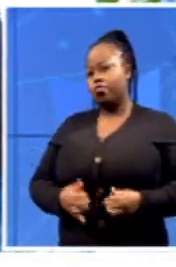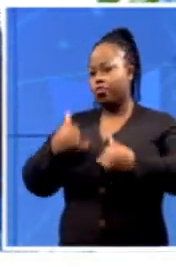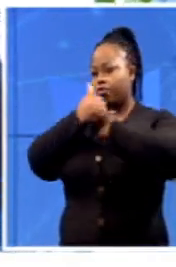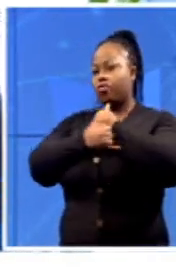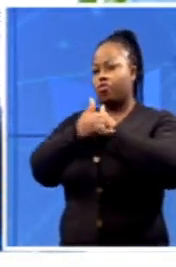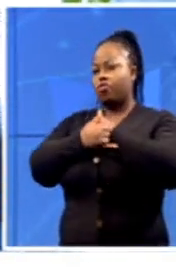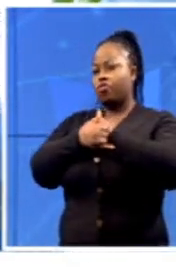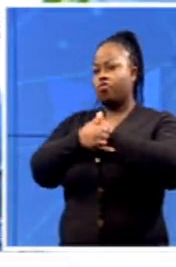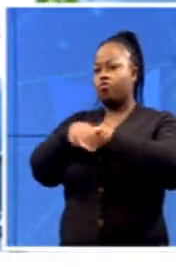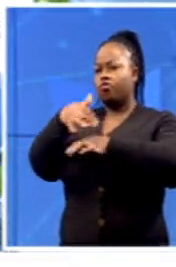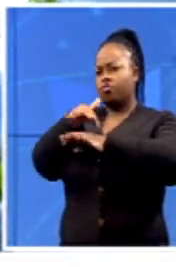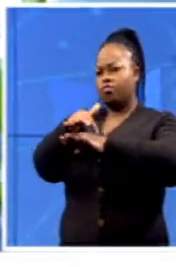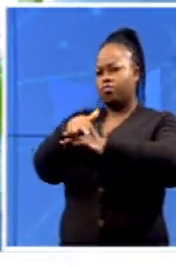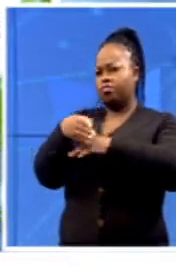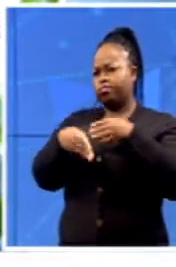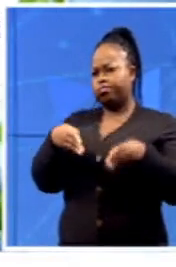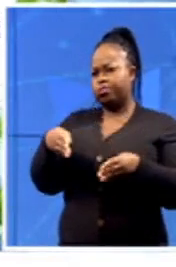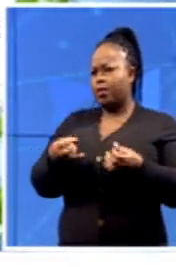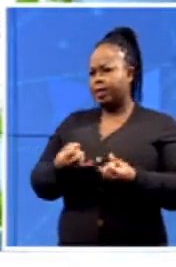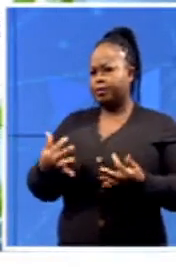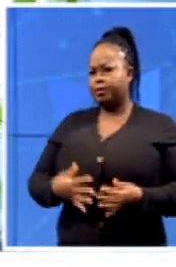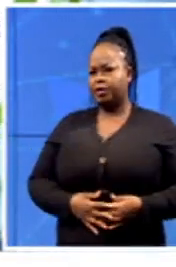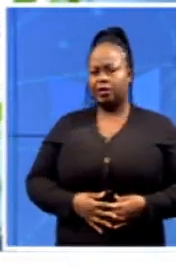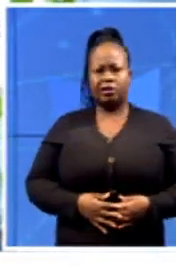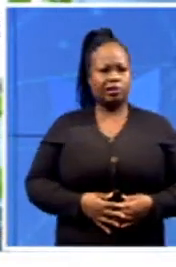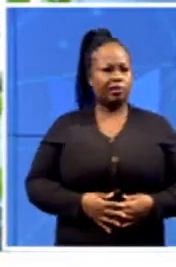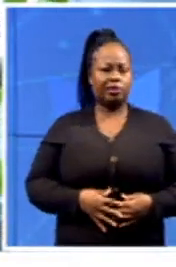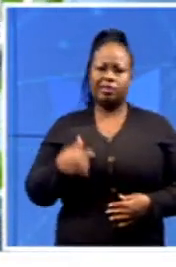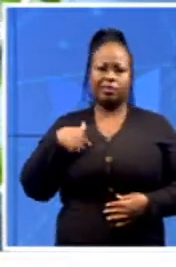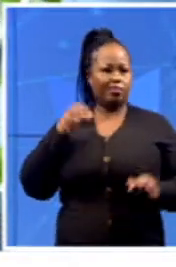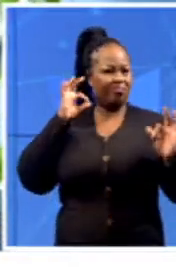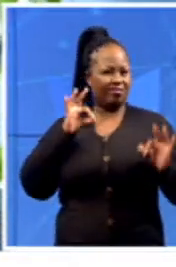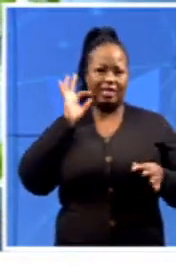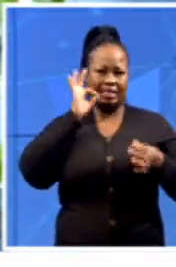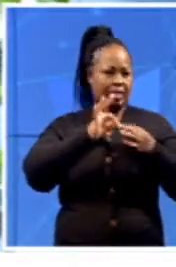countries are from abroad now? How many countries are here? I do not have